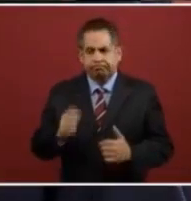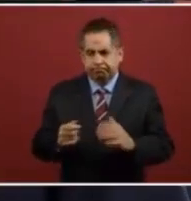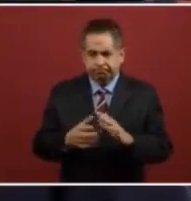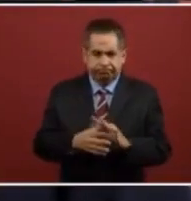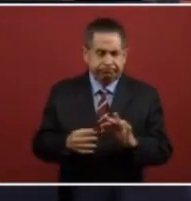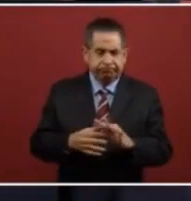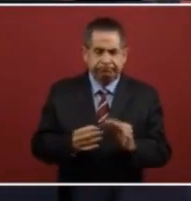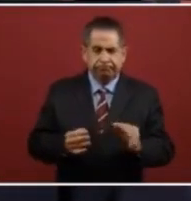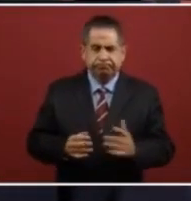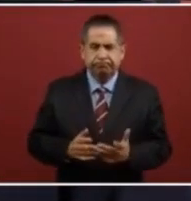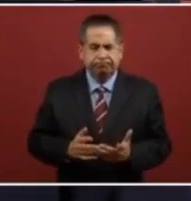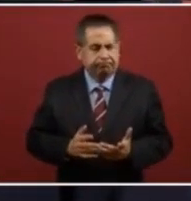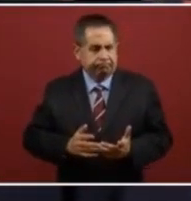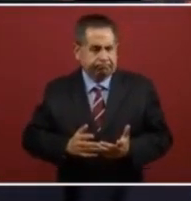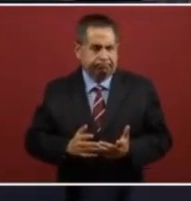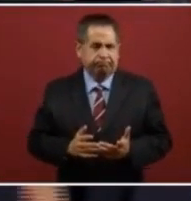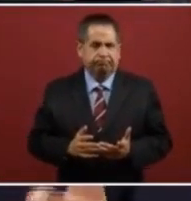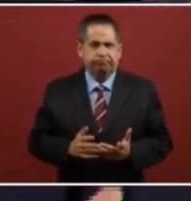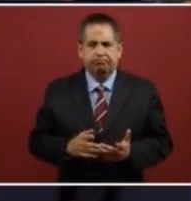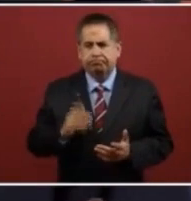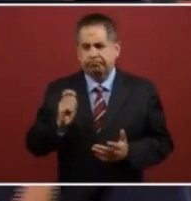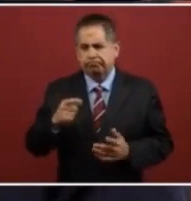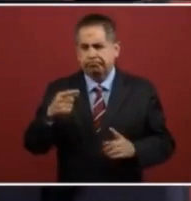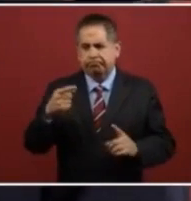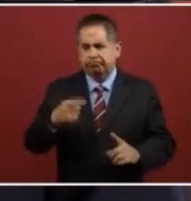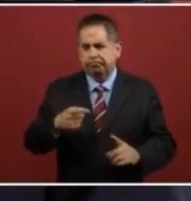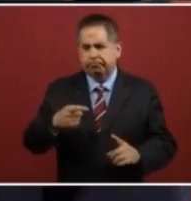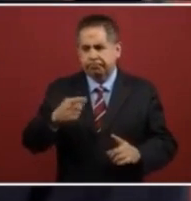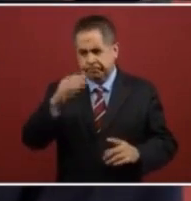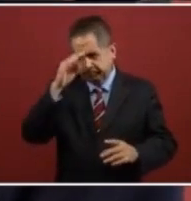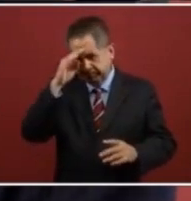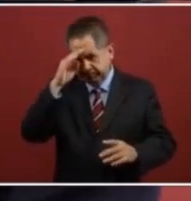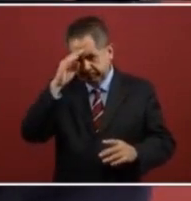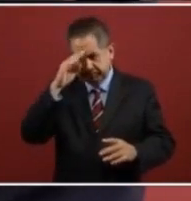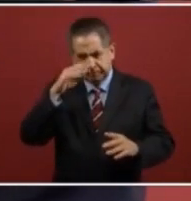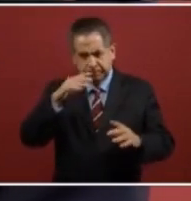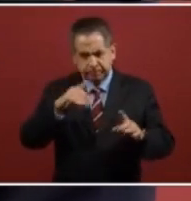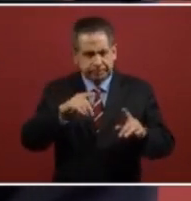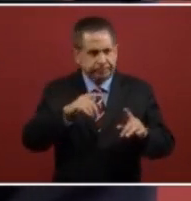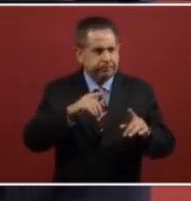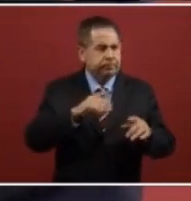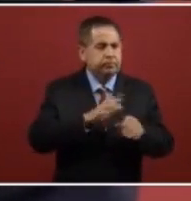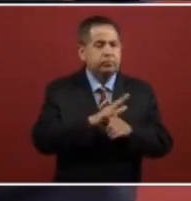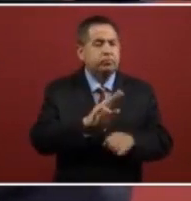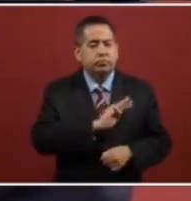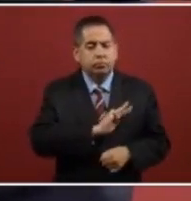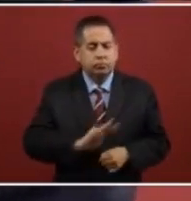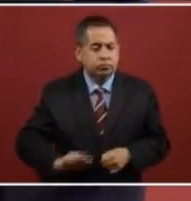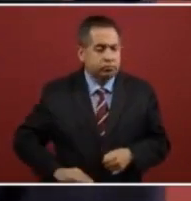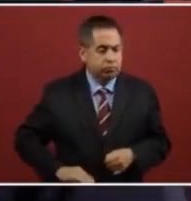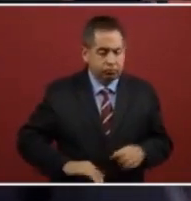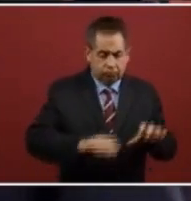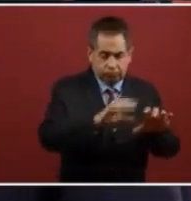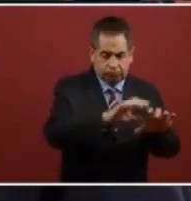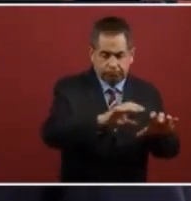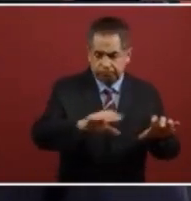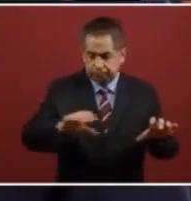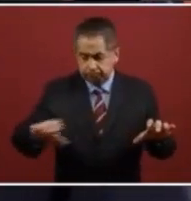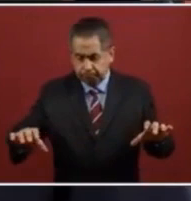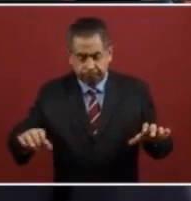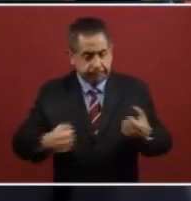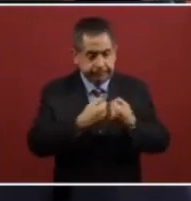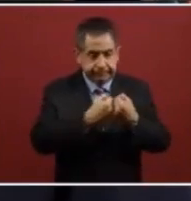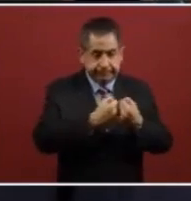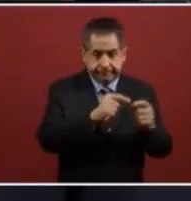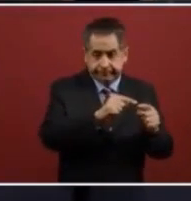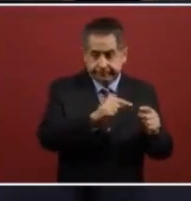includes the border of California. es contemplar los municipios que están en la zona fronteriza.